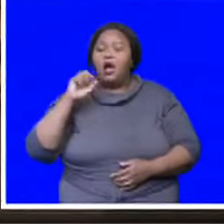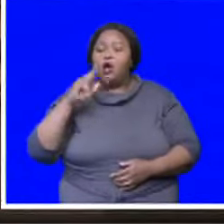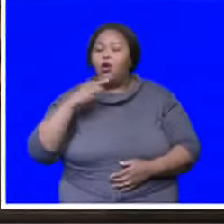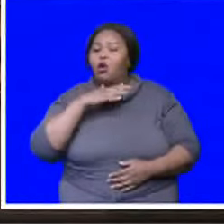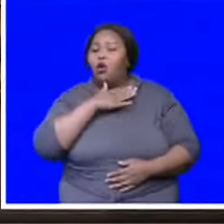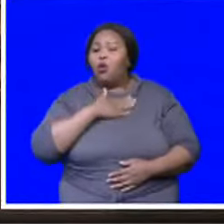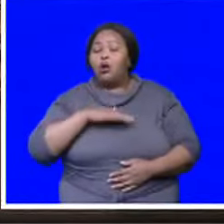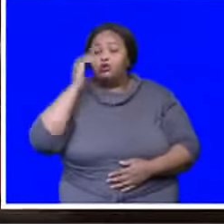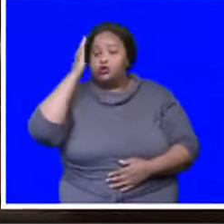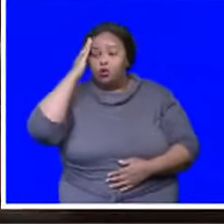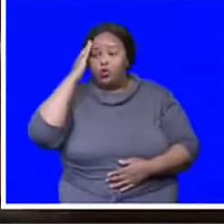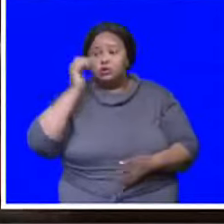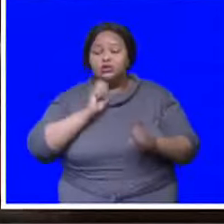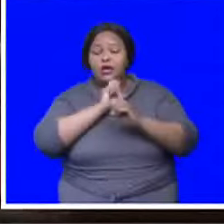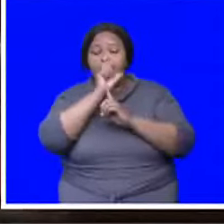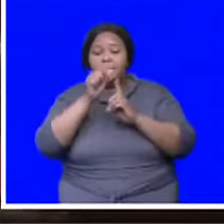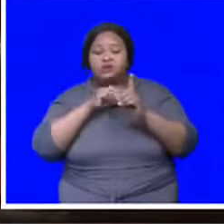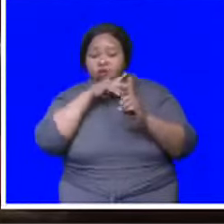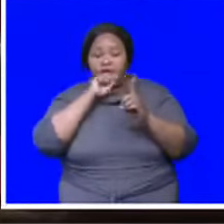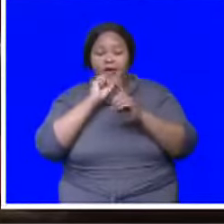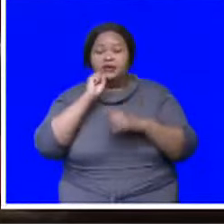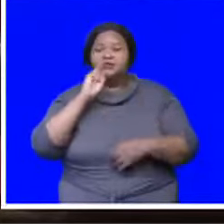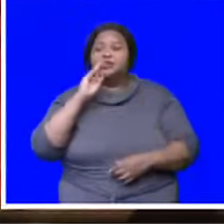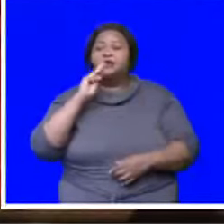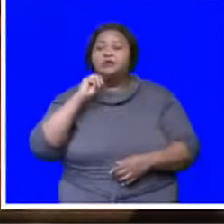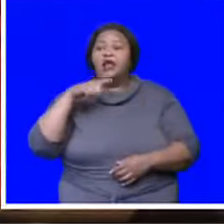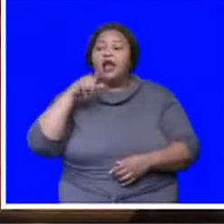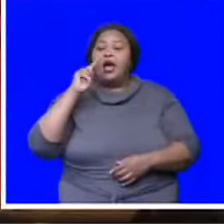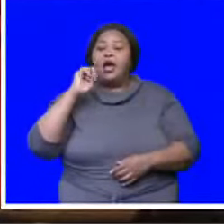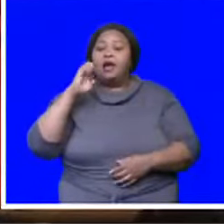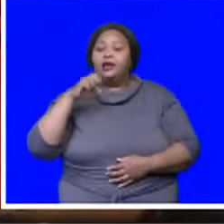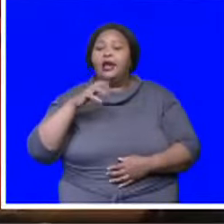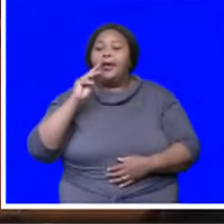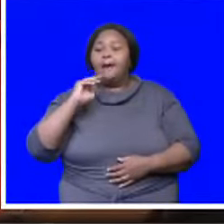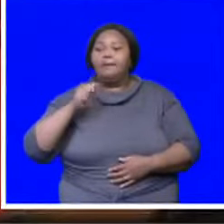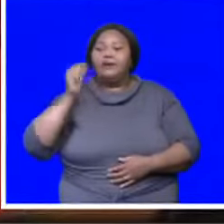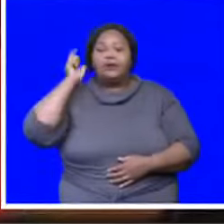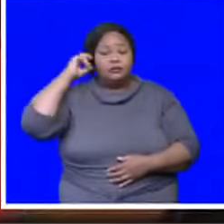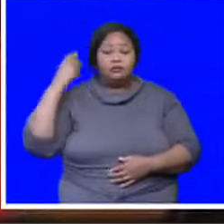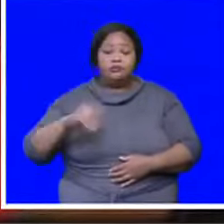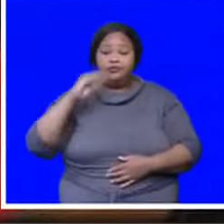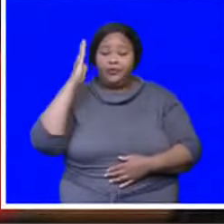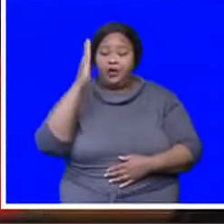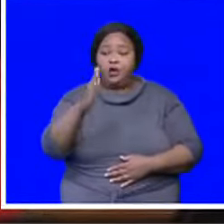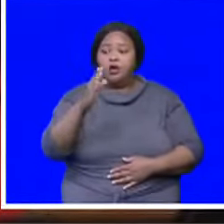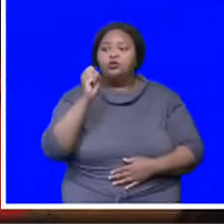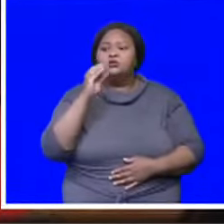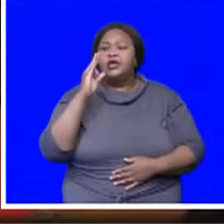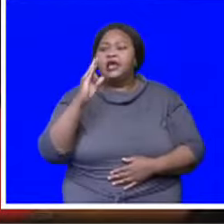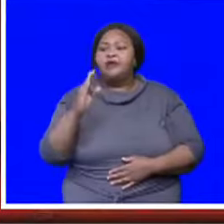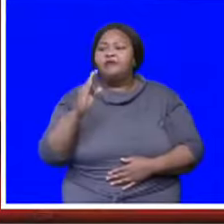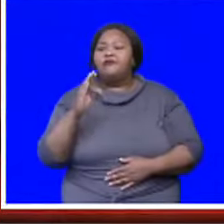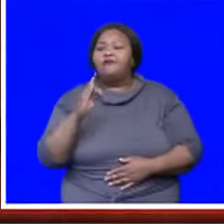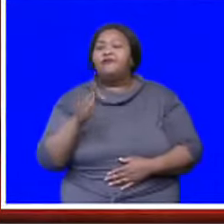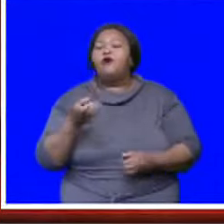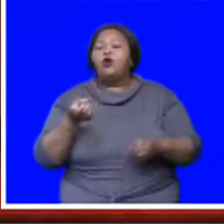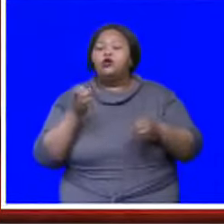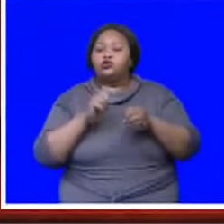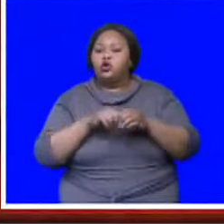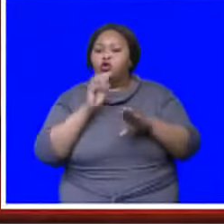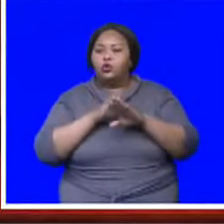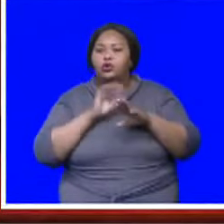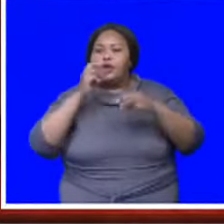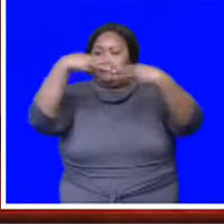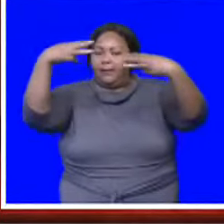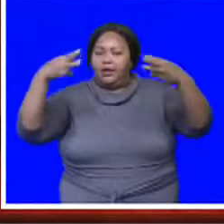be disqualified. Mhlanga says he was not in a position to give an answer to the question as the office of the Speaker